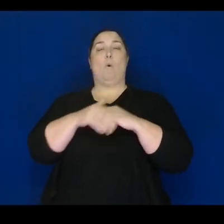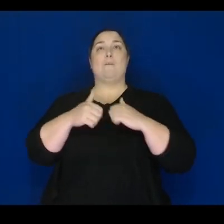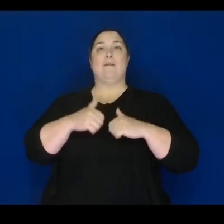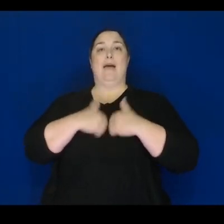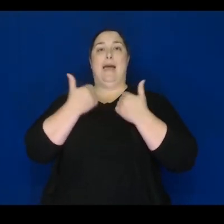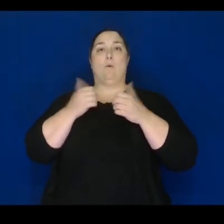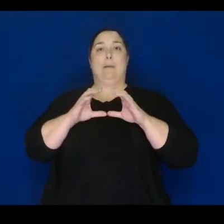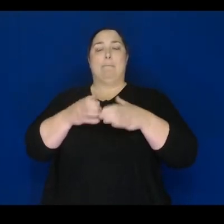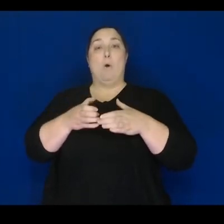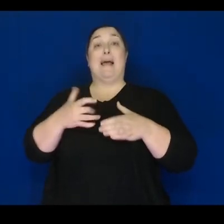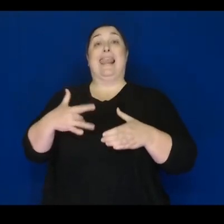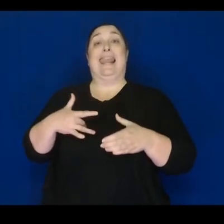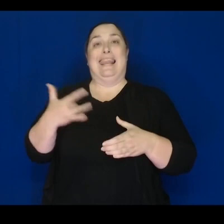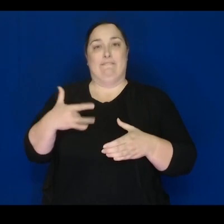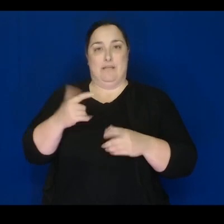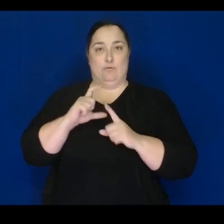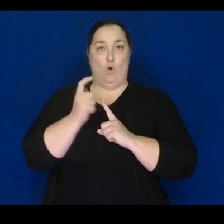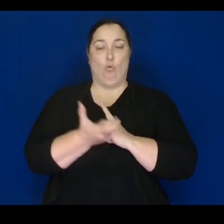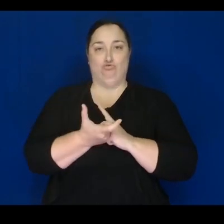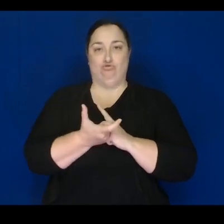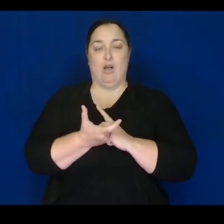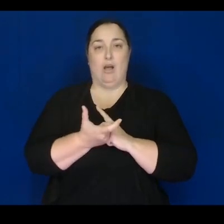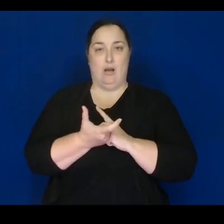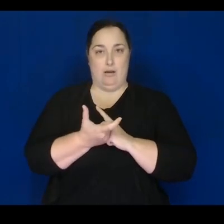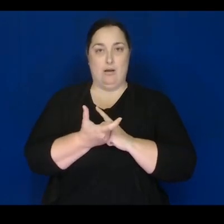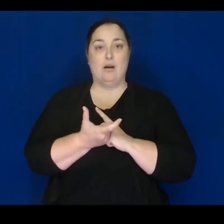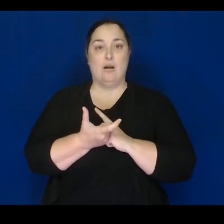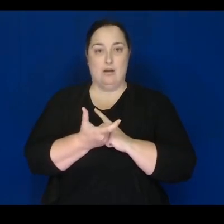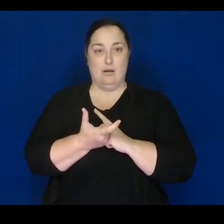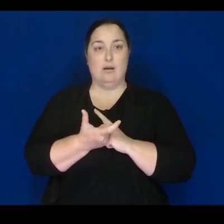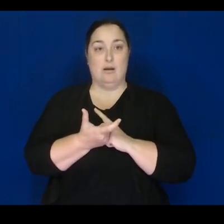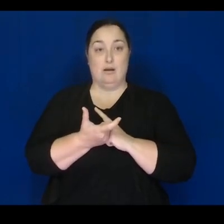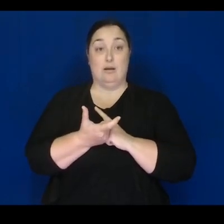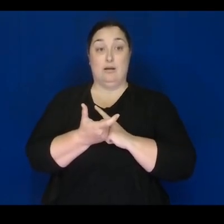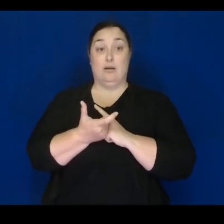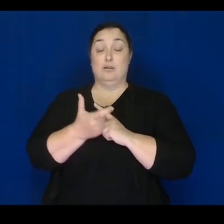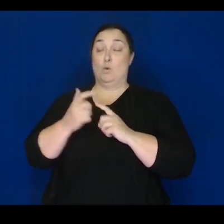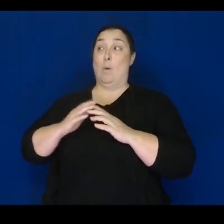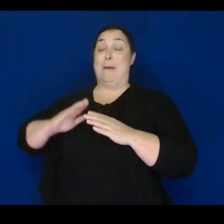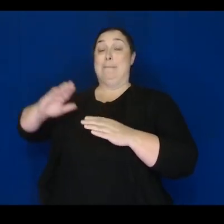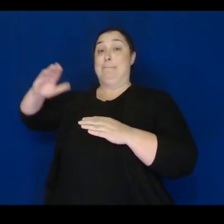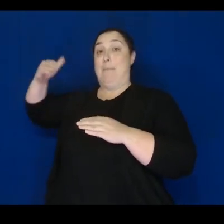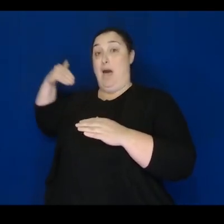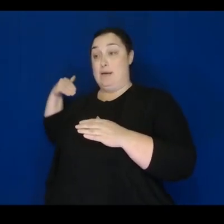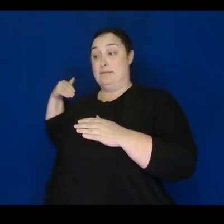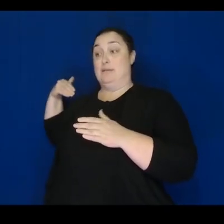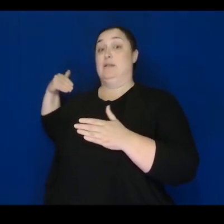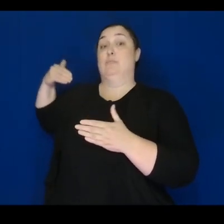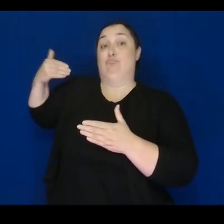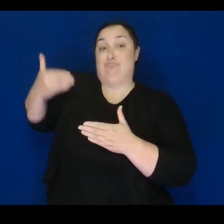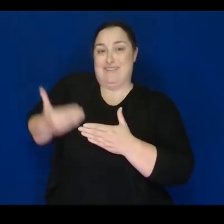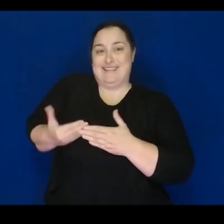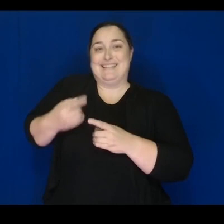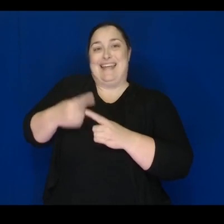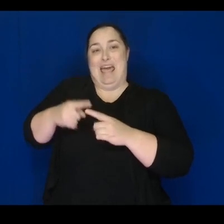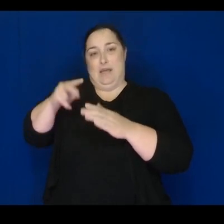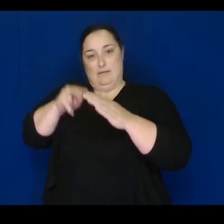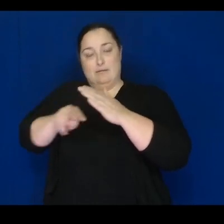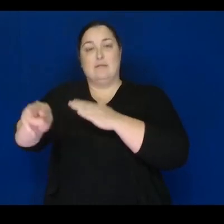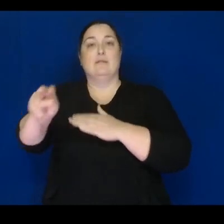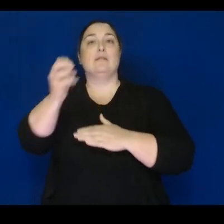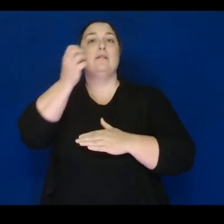culture as well, but also linking the past and the present and have that future thinking as